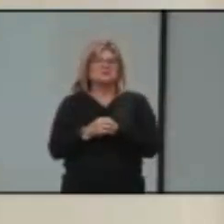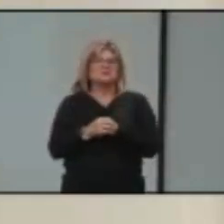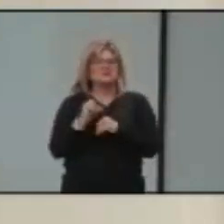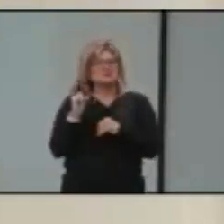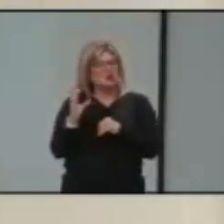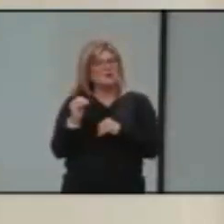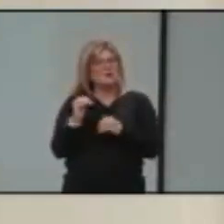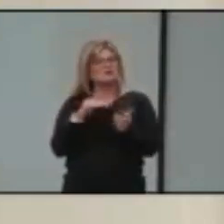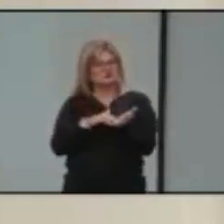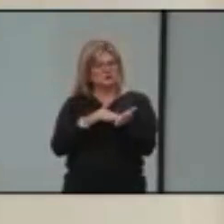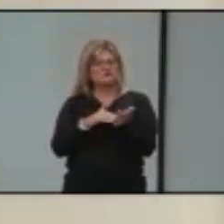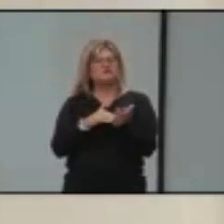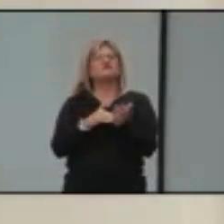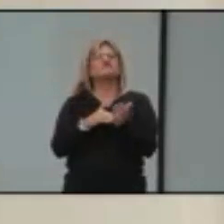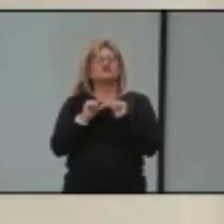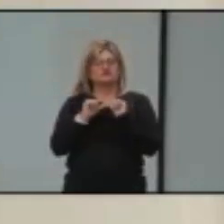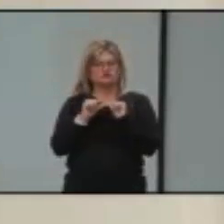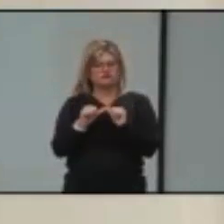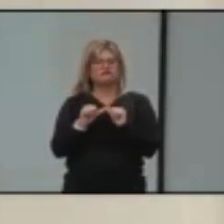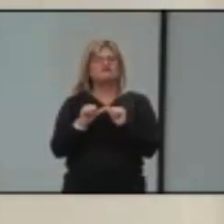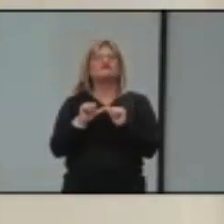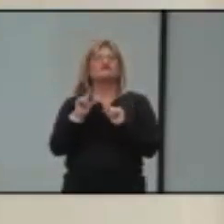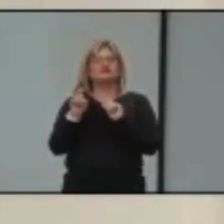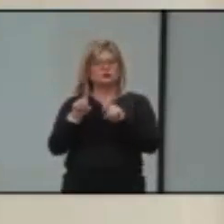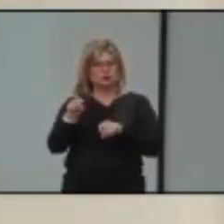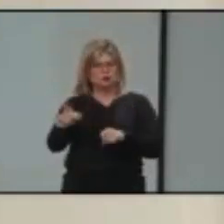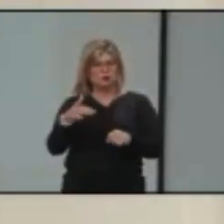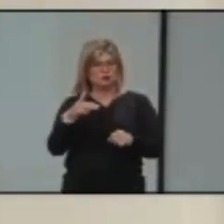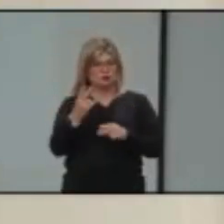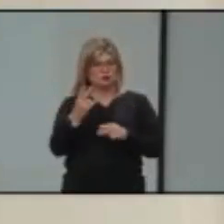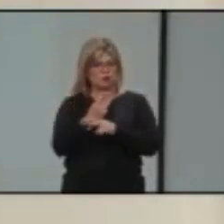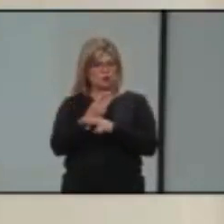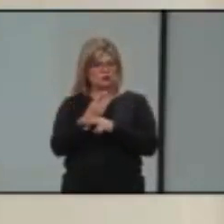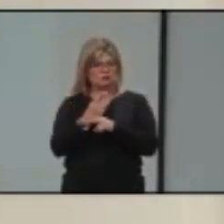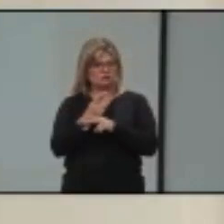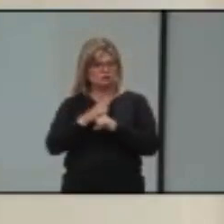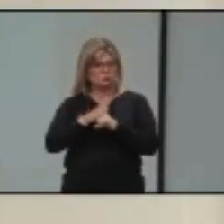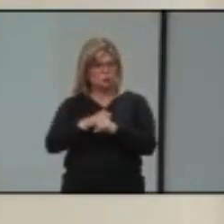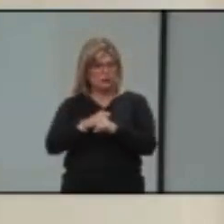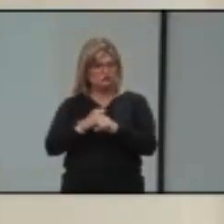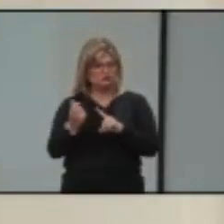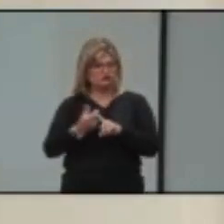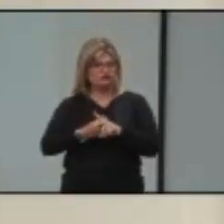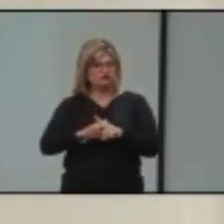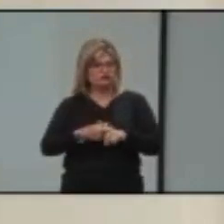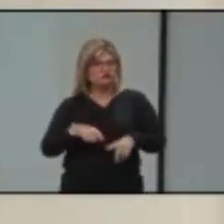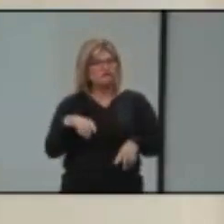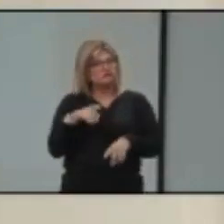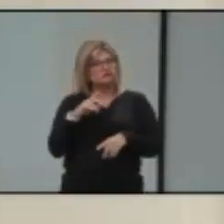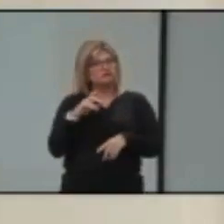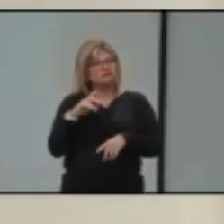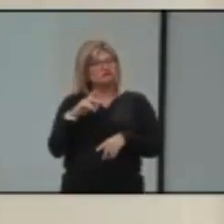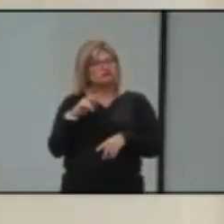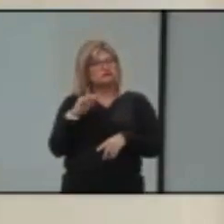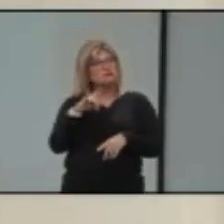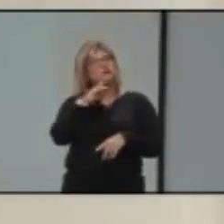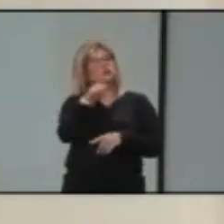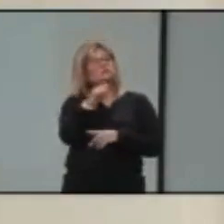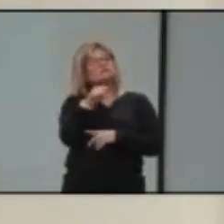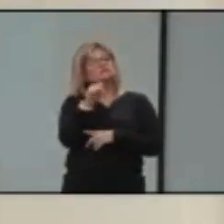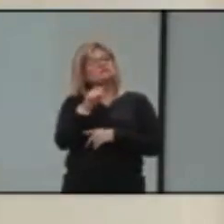so the doctor says, okay, so do you use protection? And the kid said,